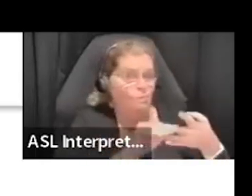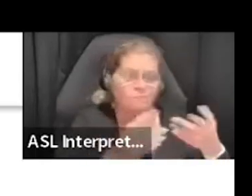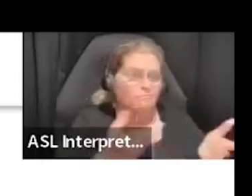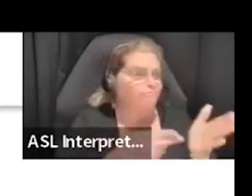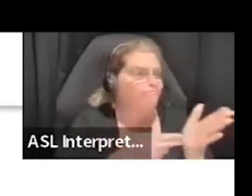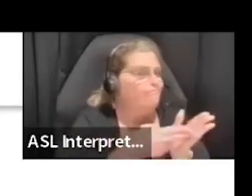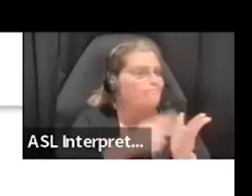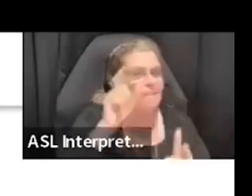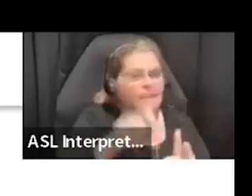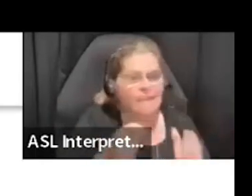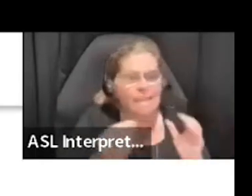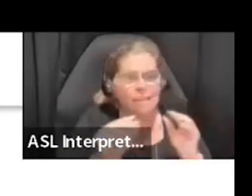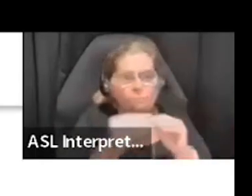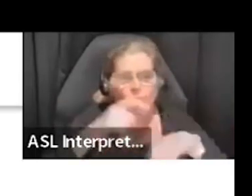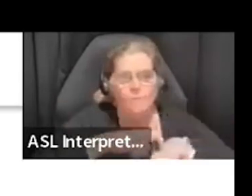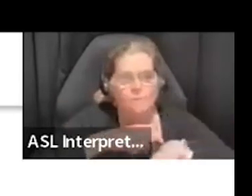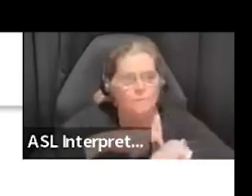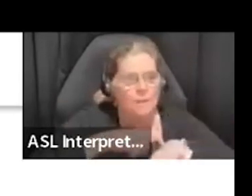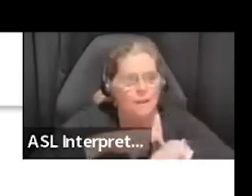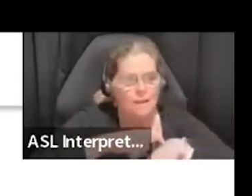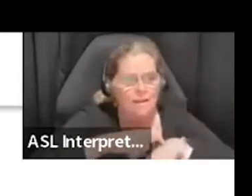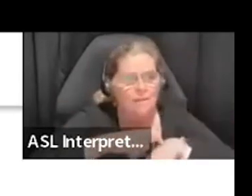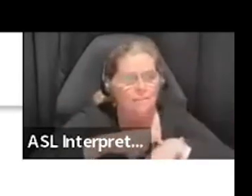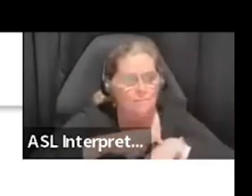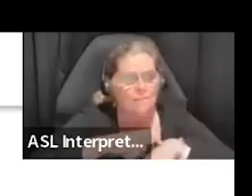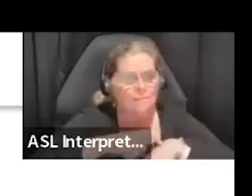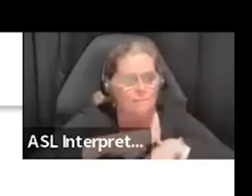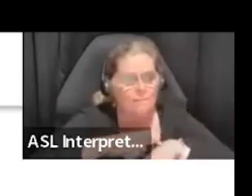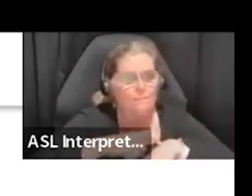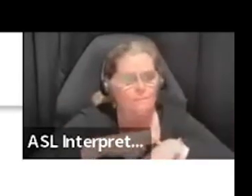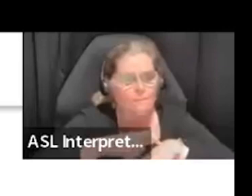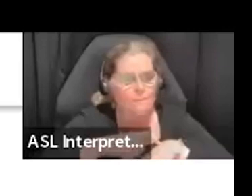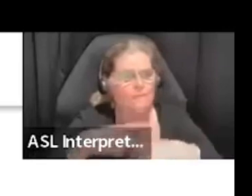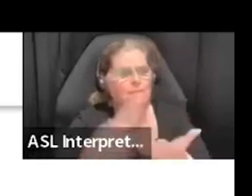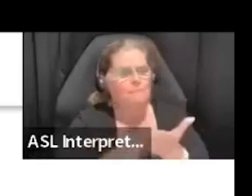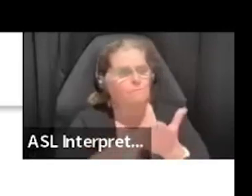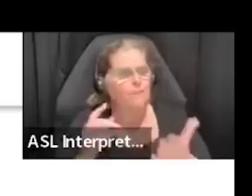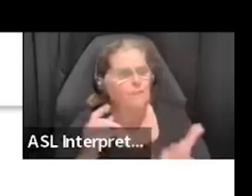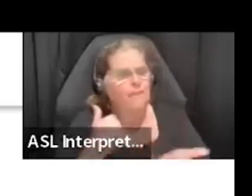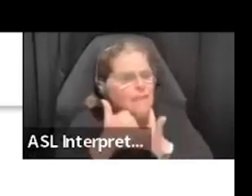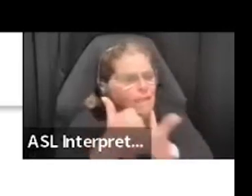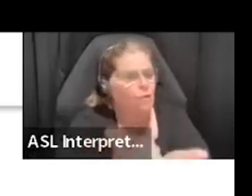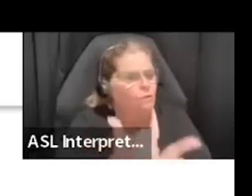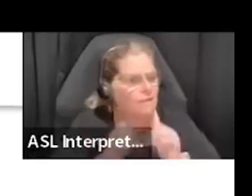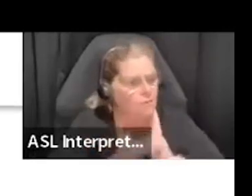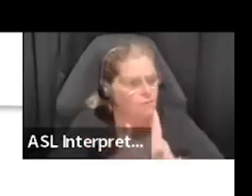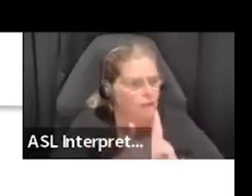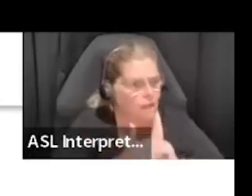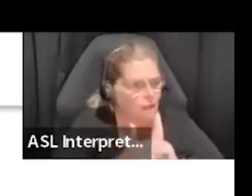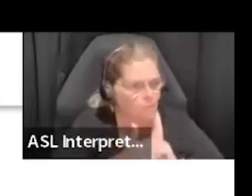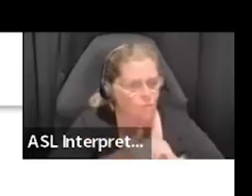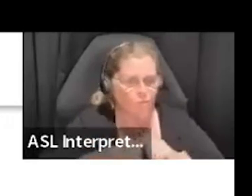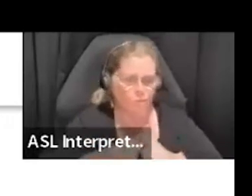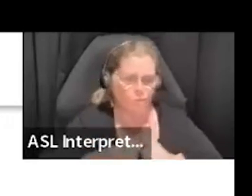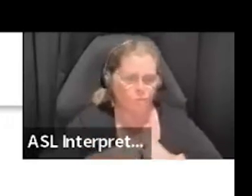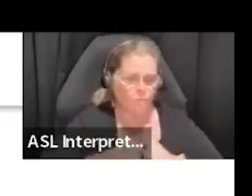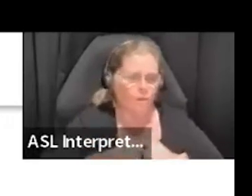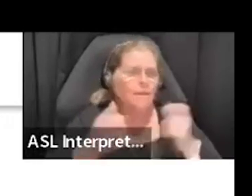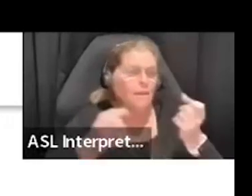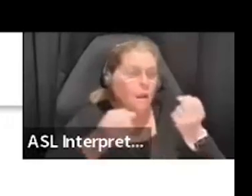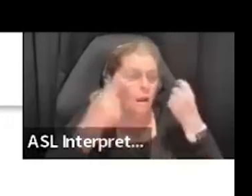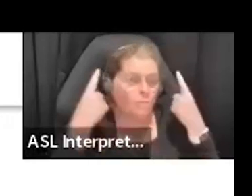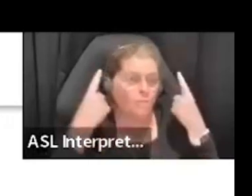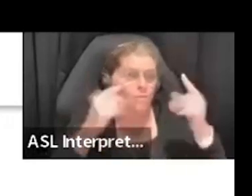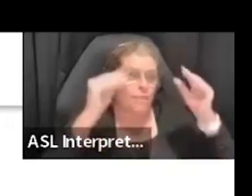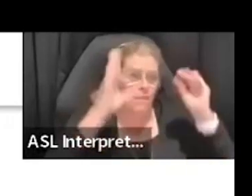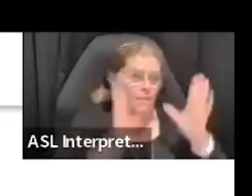to spend with talking through interventions, understanding them. So that's the only other thing I wanted to share.